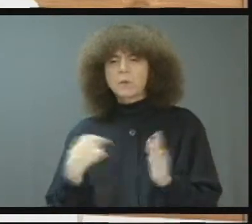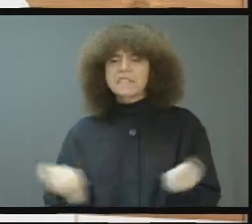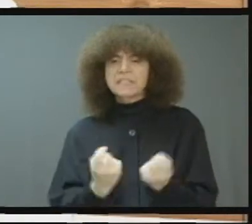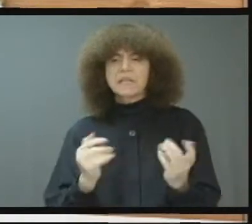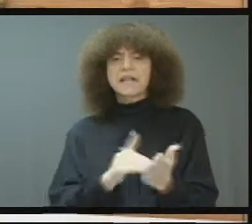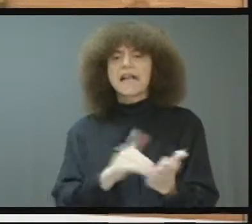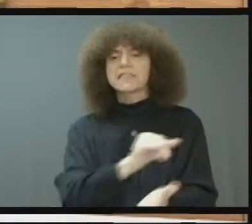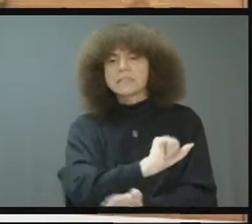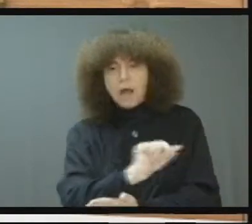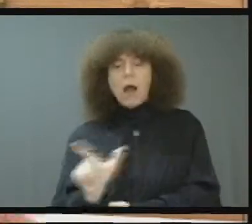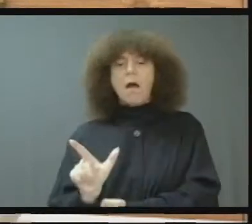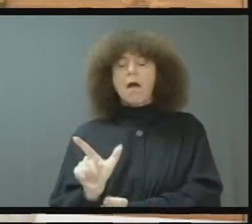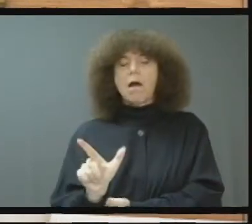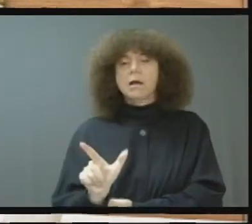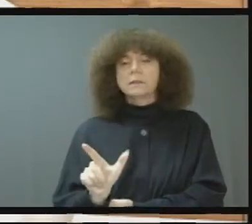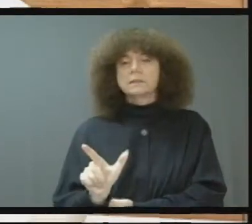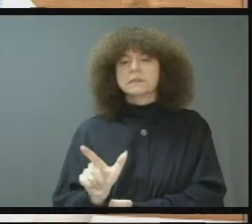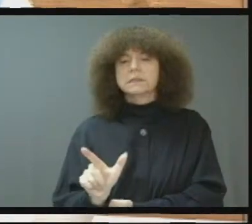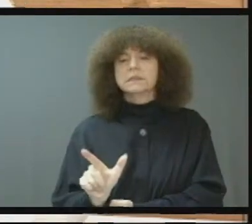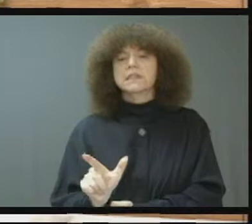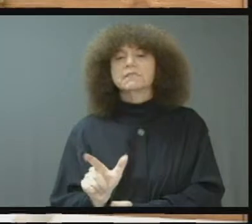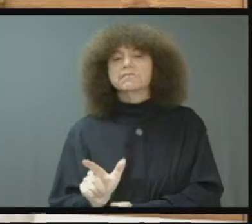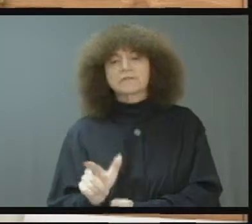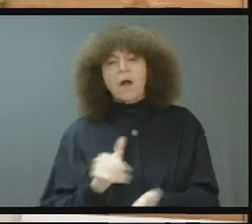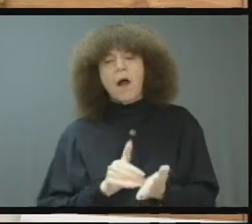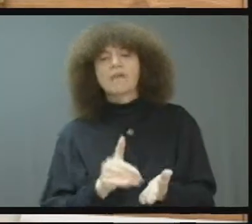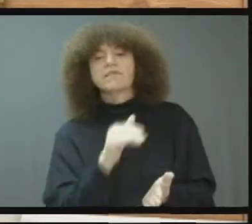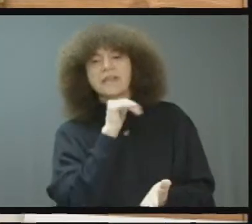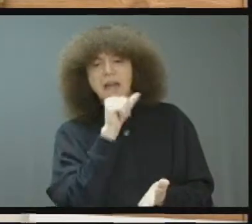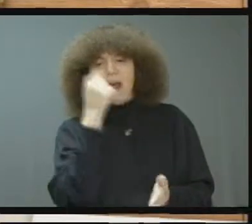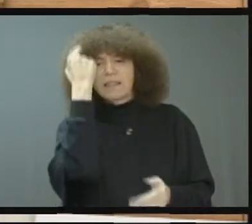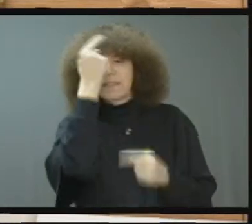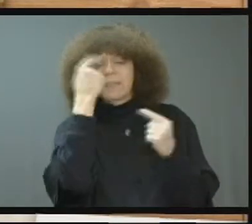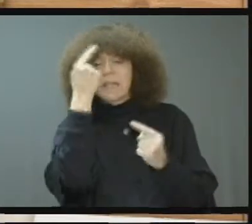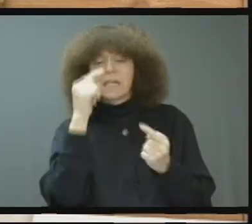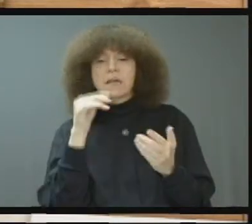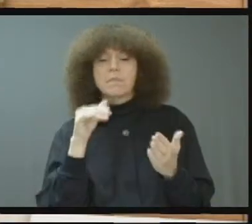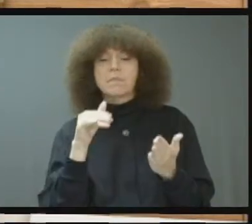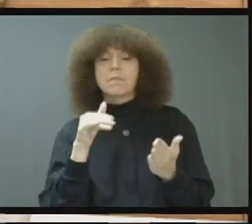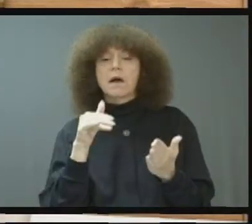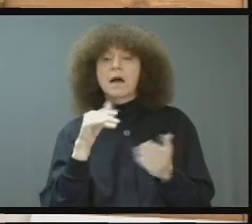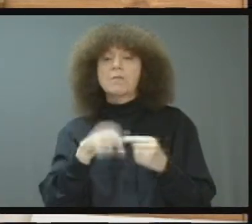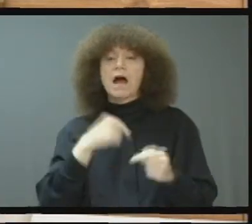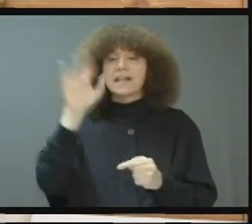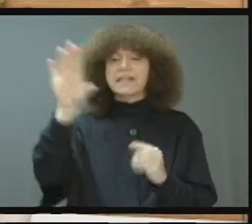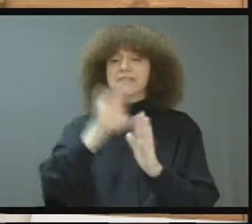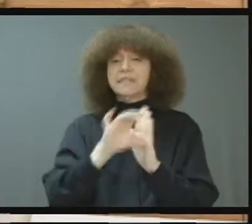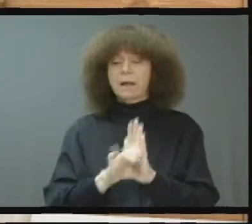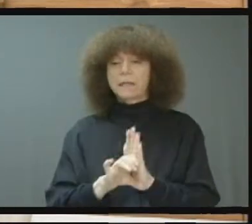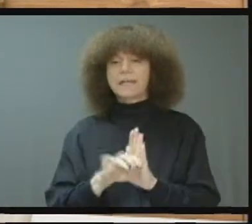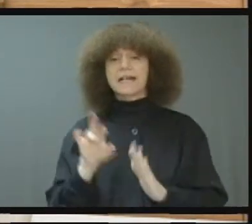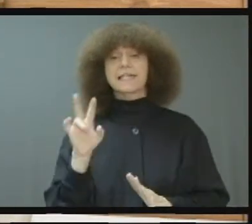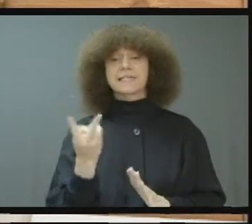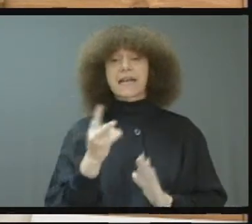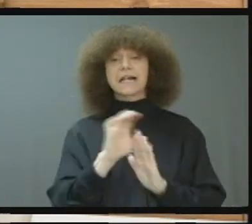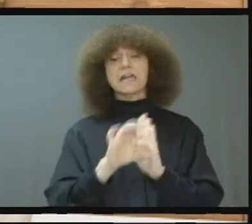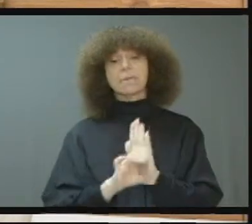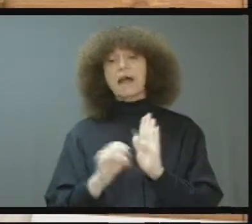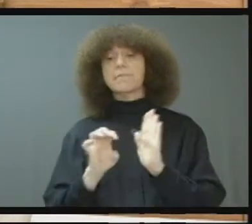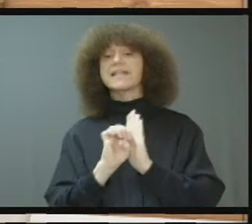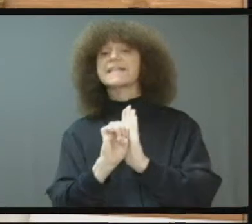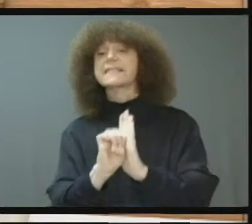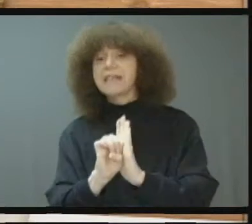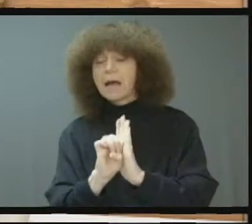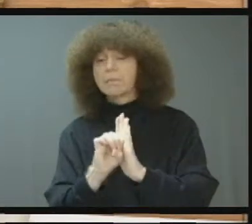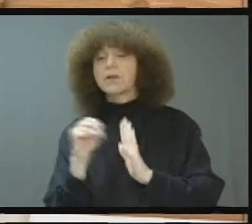them, and oftentimes without even thinking about it. With regard to the second commandment, for example, you know, it's